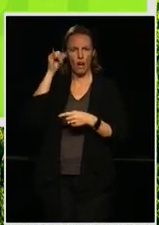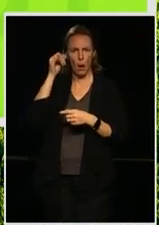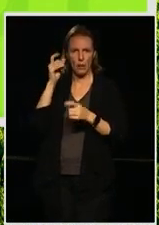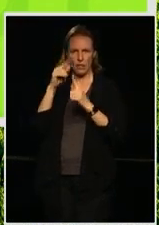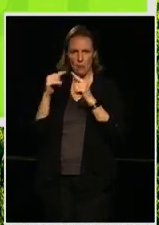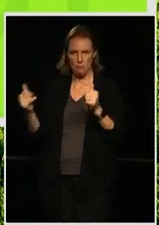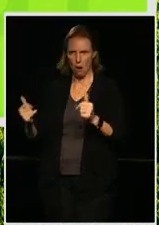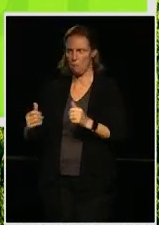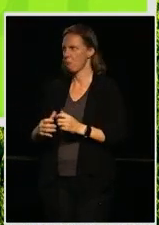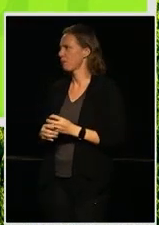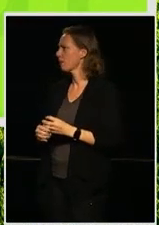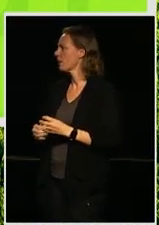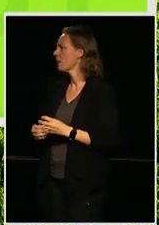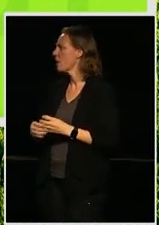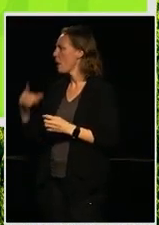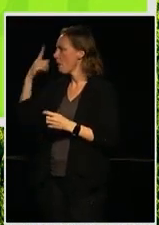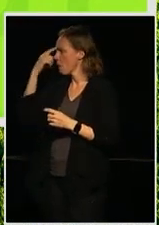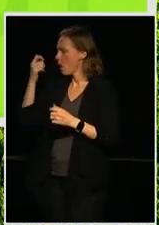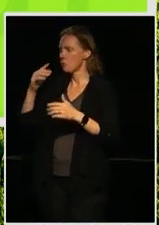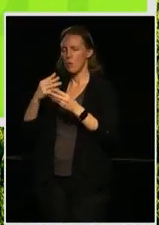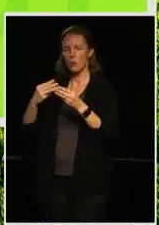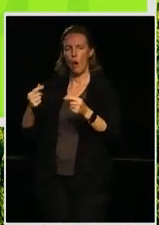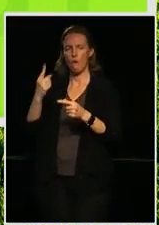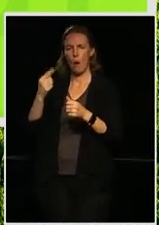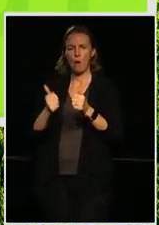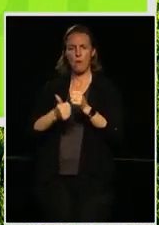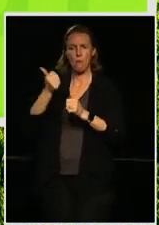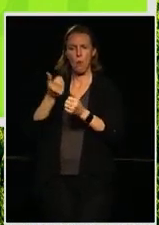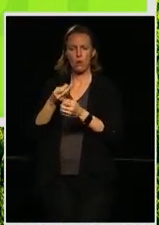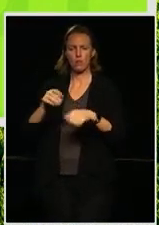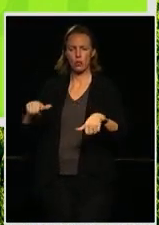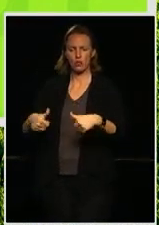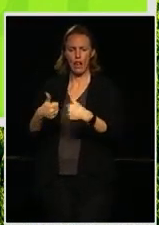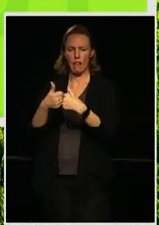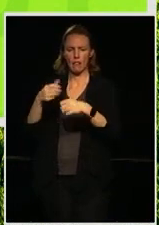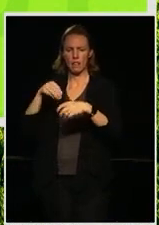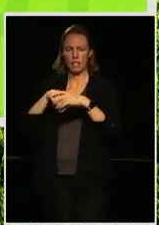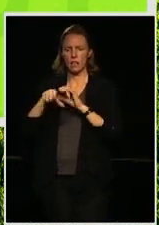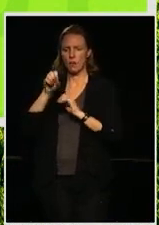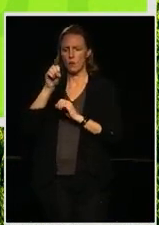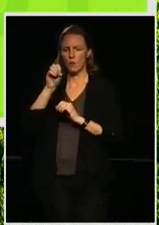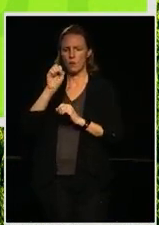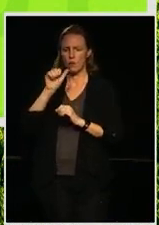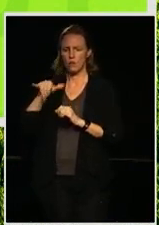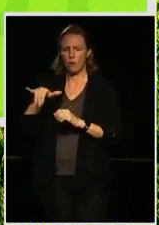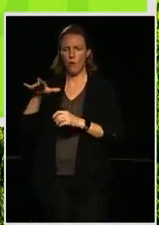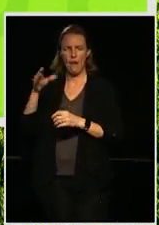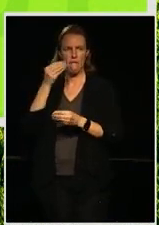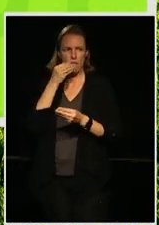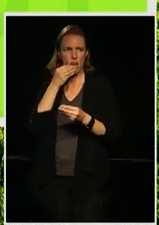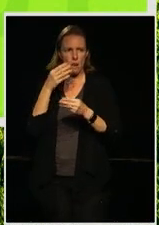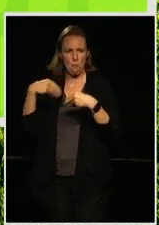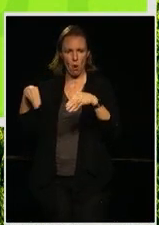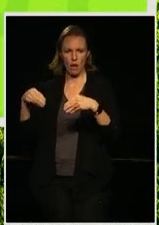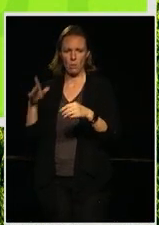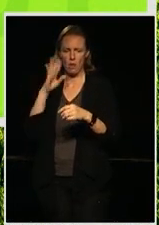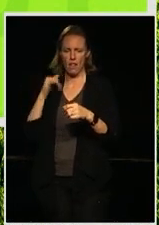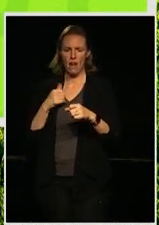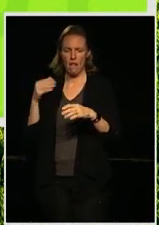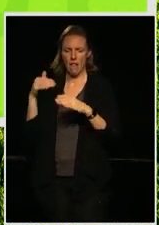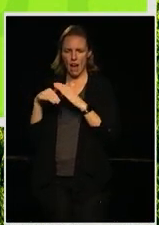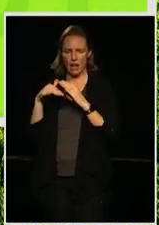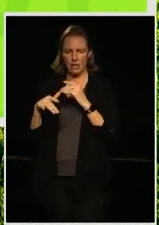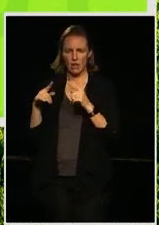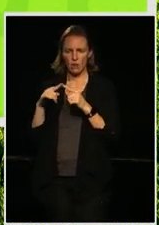Because we solve one of the most challenging problems in the soy feed market, we will have access to the huge market with more than